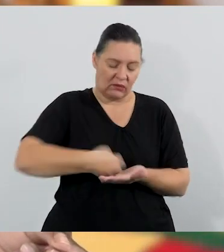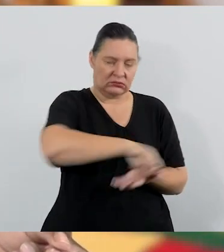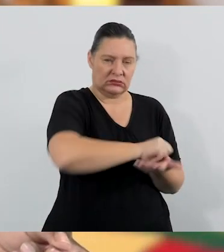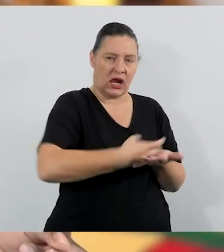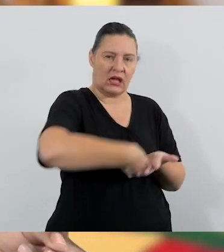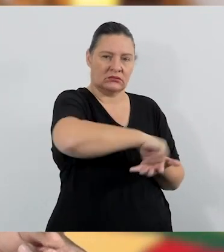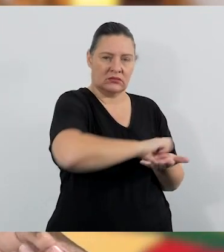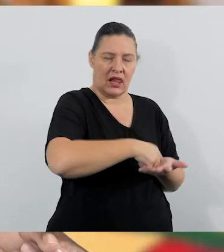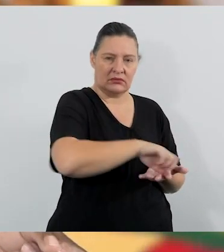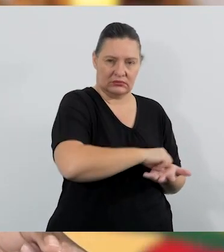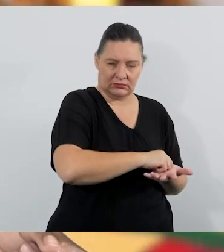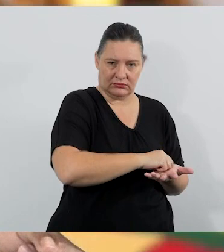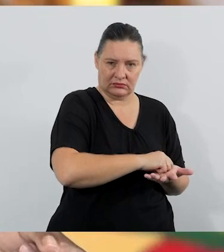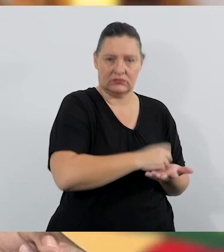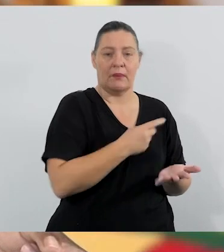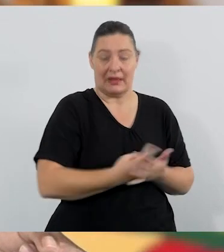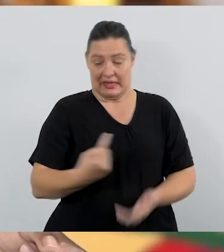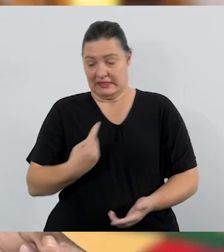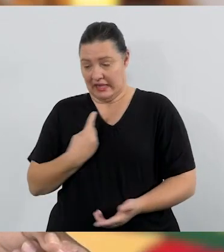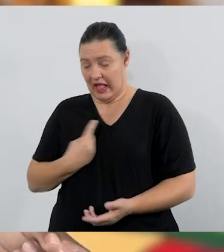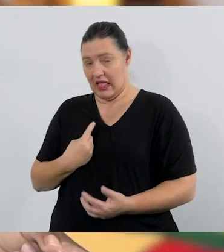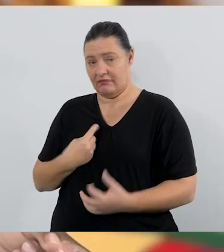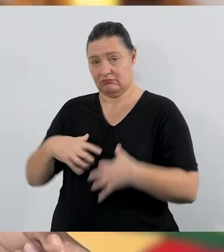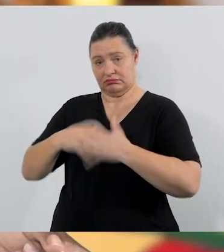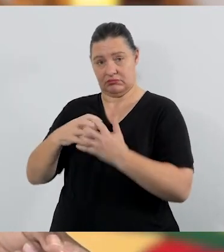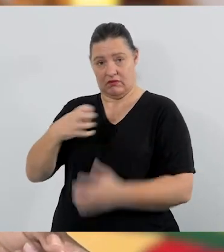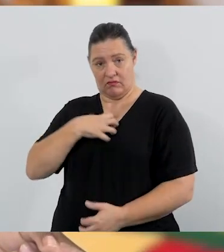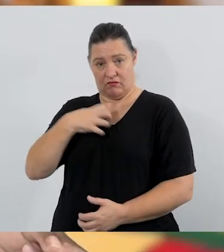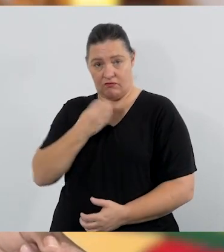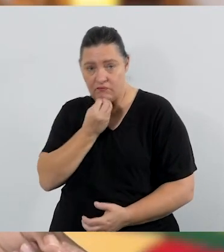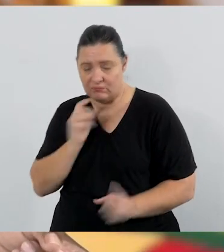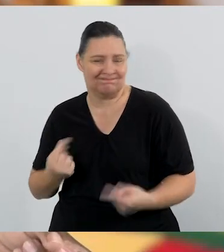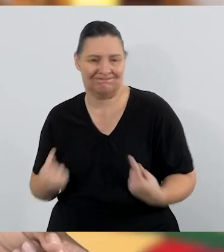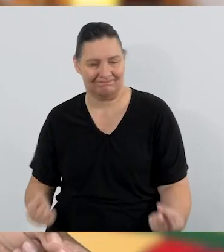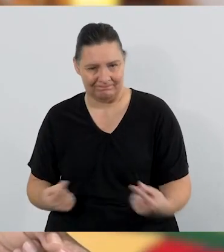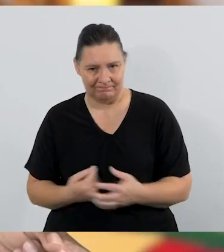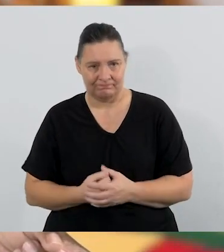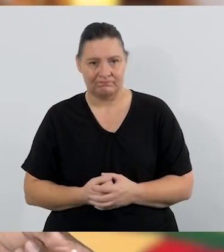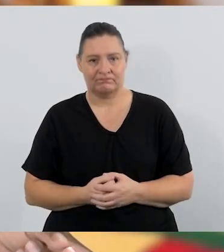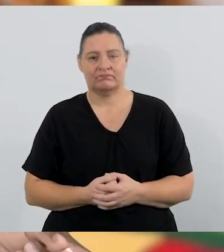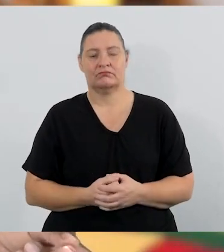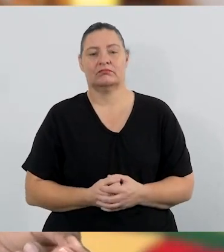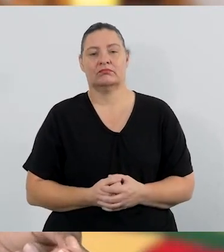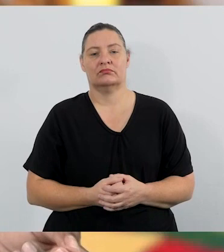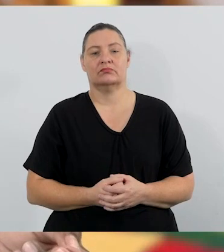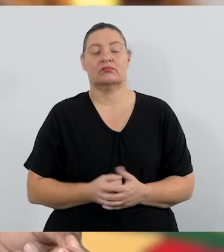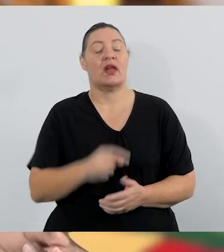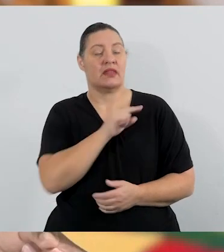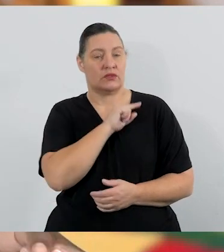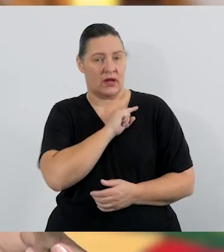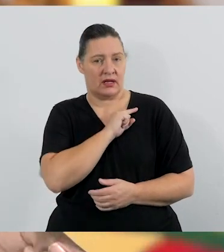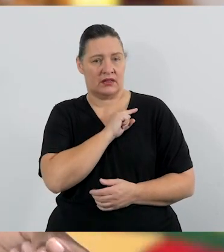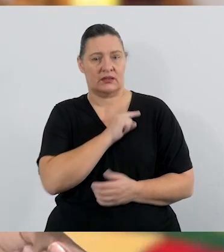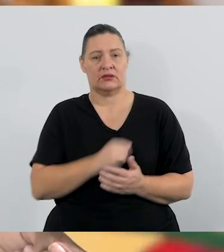to eat producers, but they cannot make their own food. So that is what we are trying to get across.